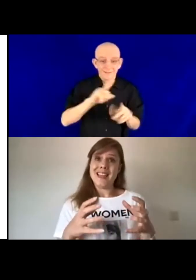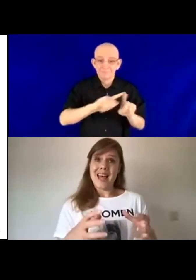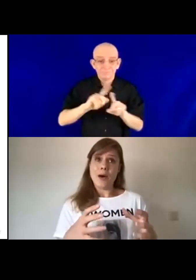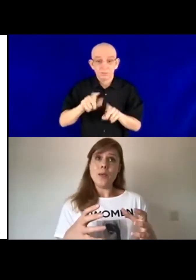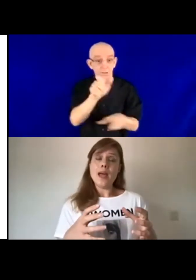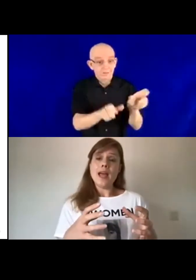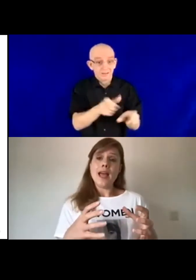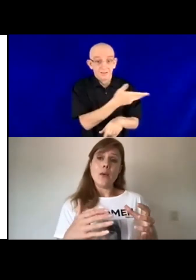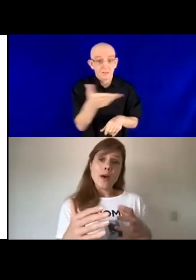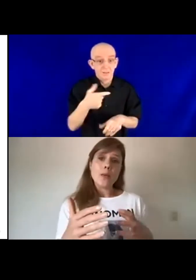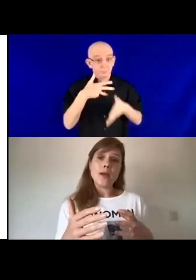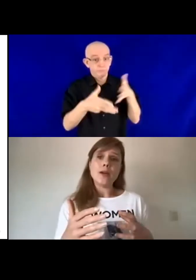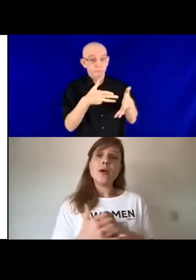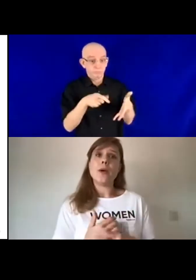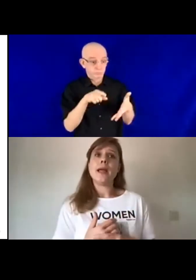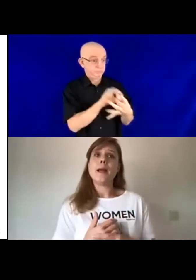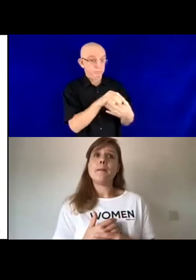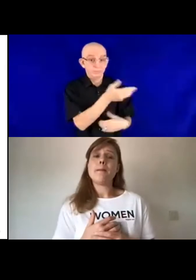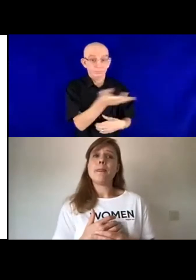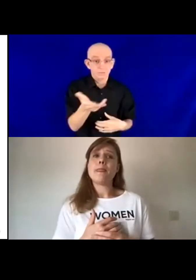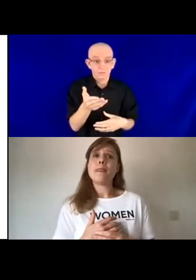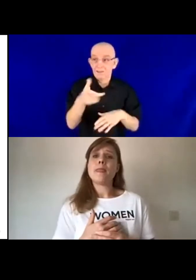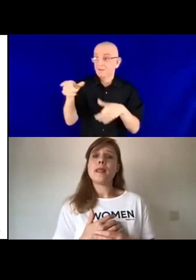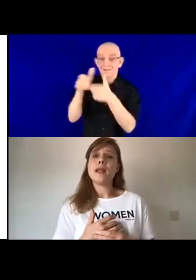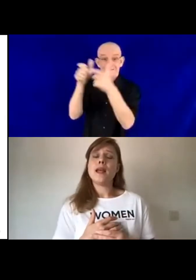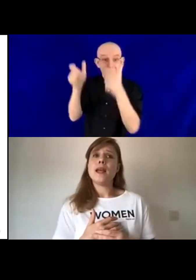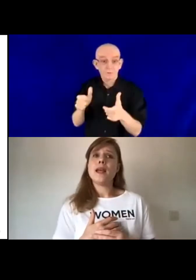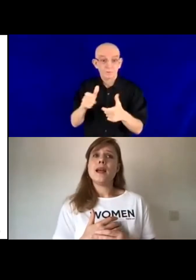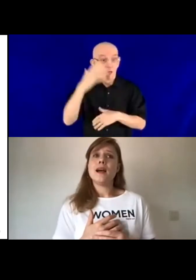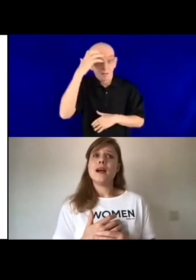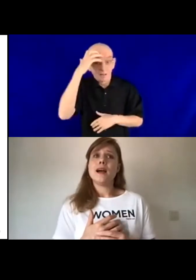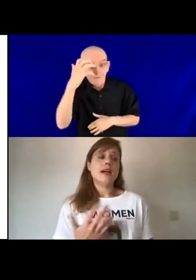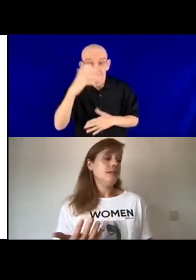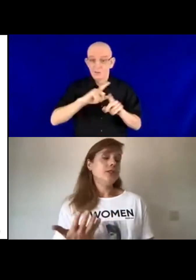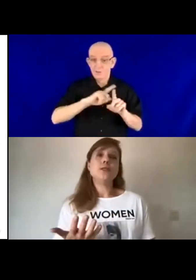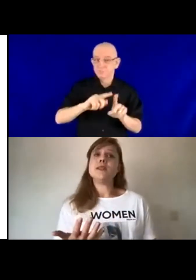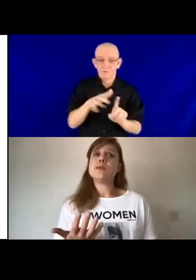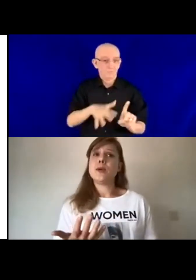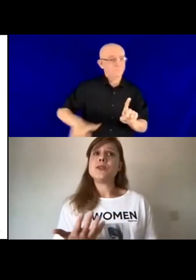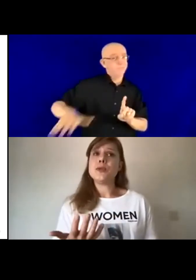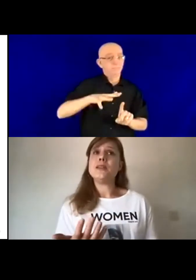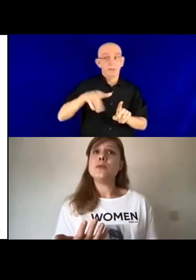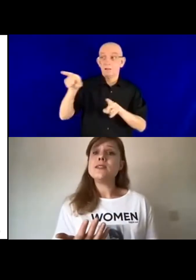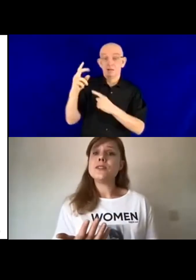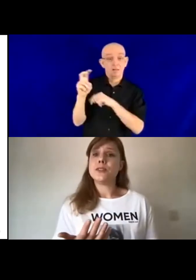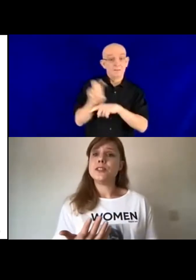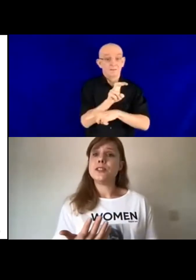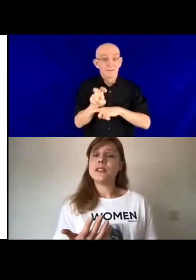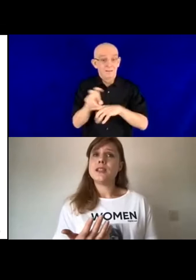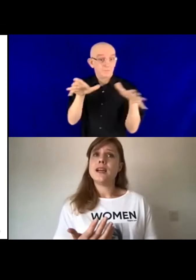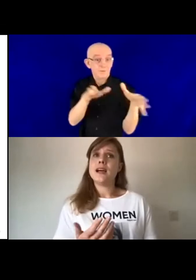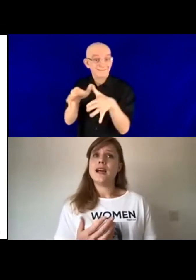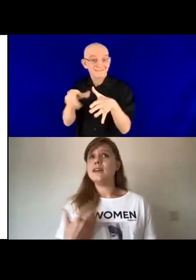is now and where we are going. And to do this, we also need